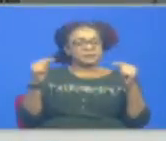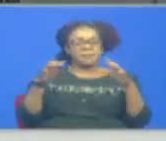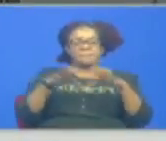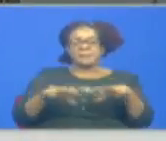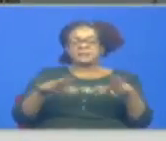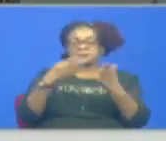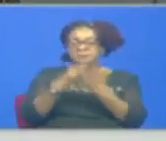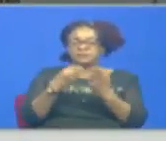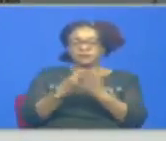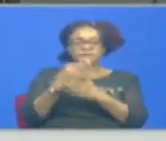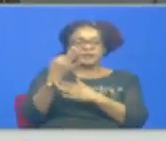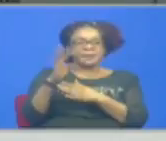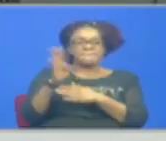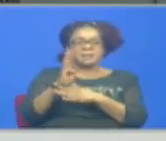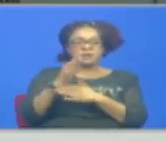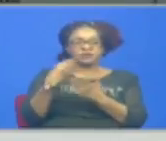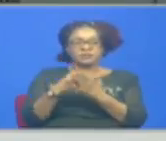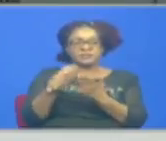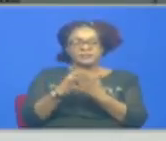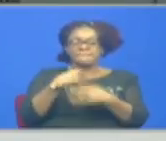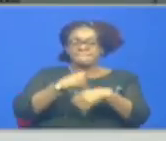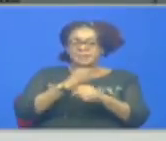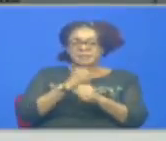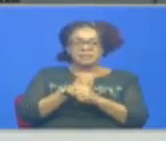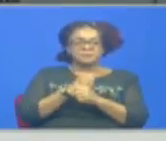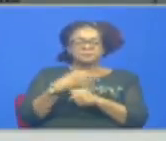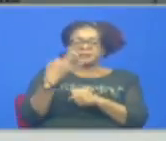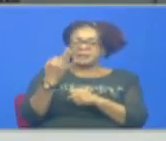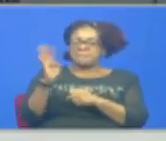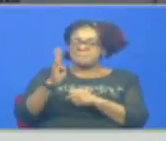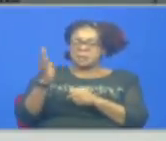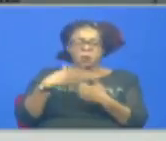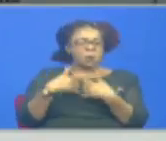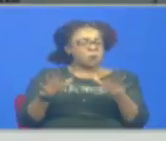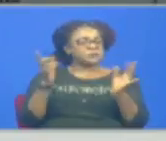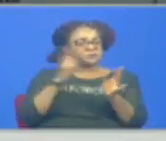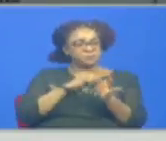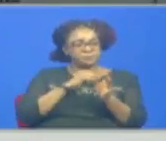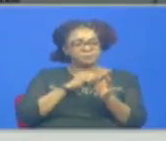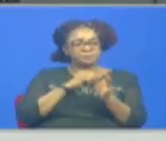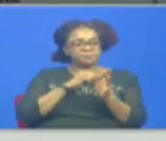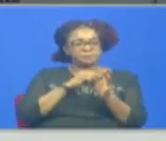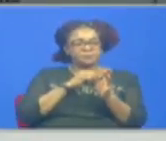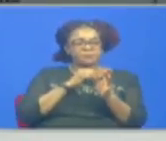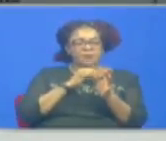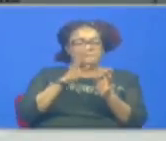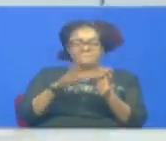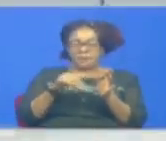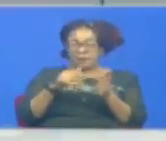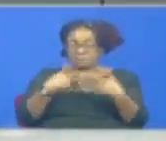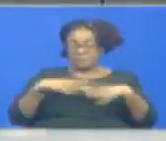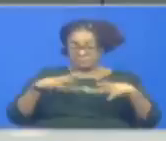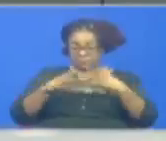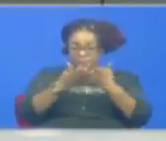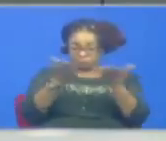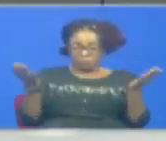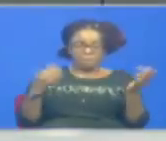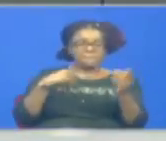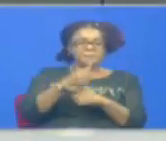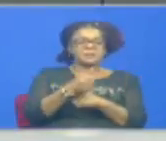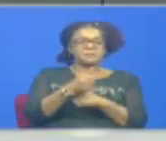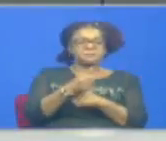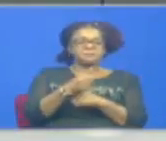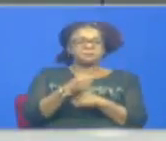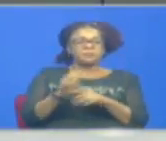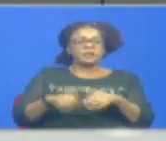billion shillings, creating a loss of close to 3 billion that is to be footed by taxpayers. Kemsa board chairman